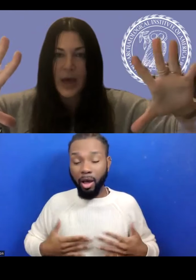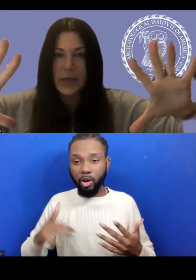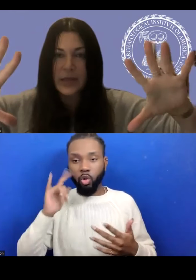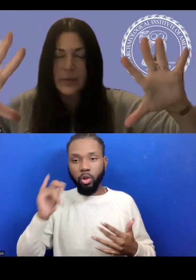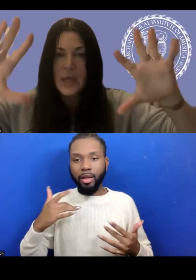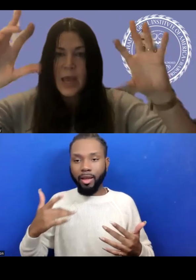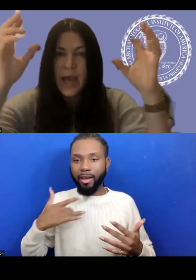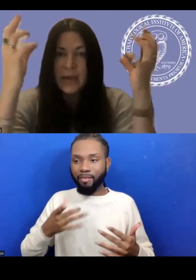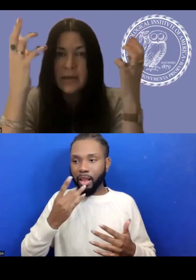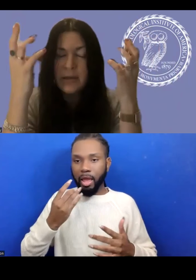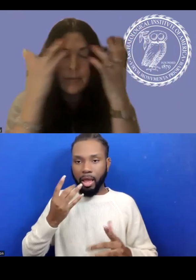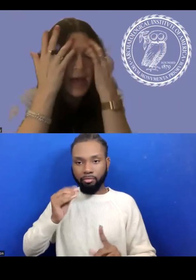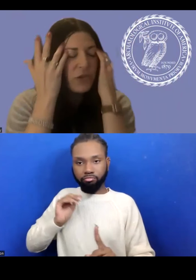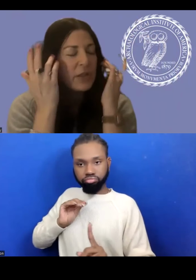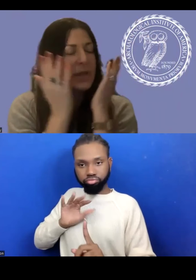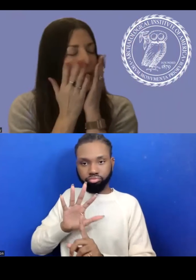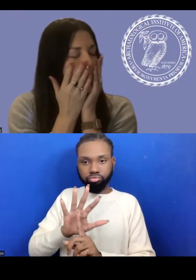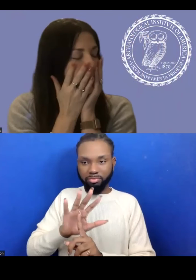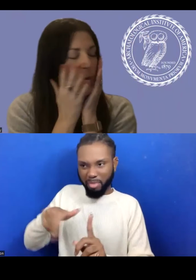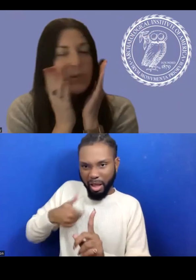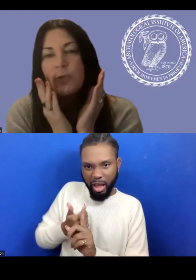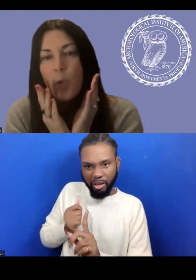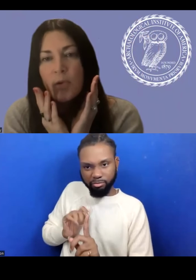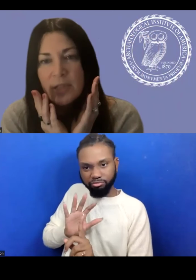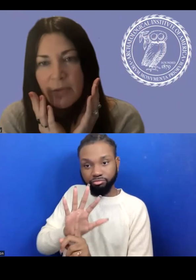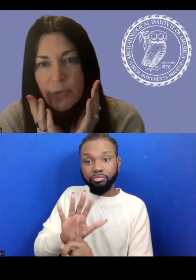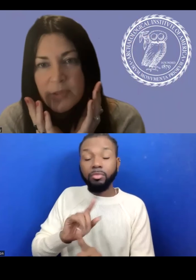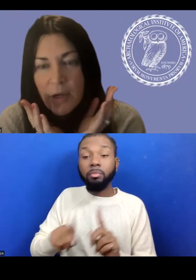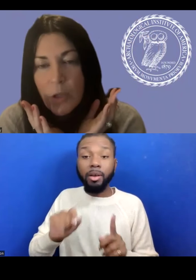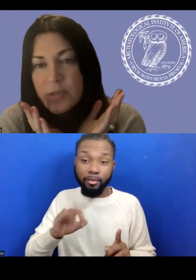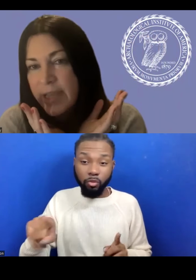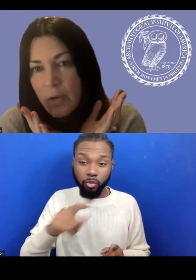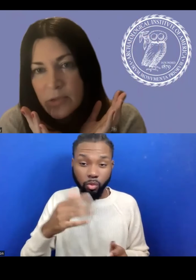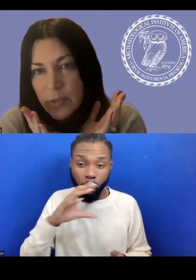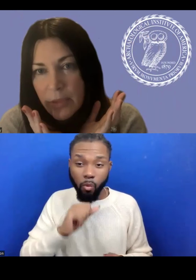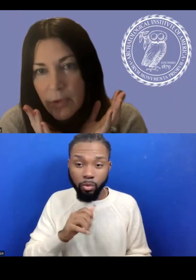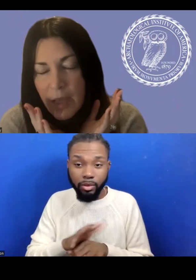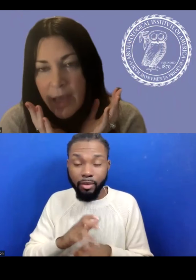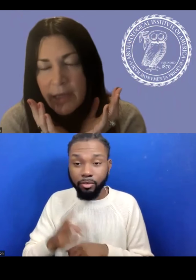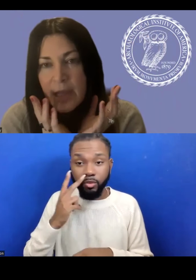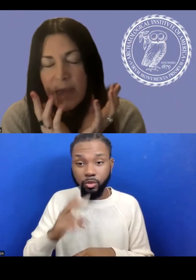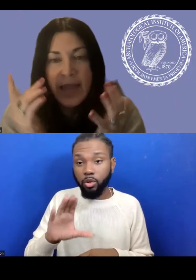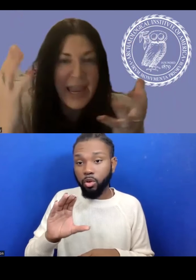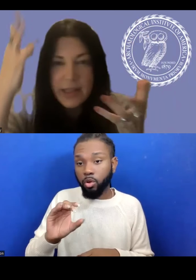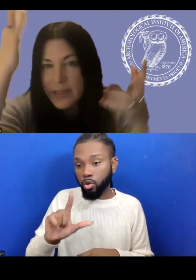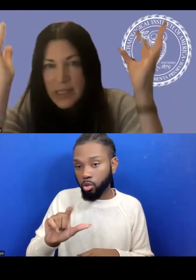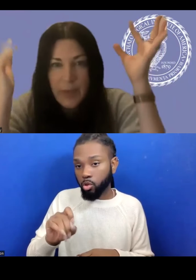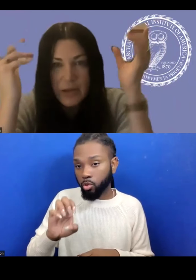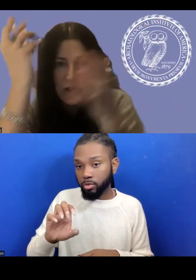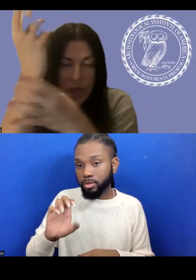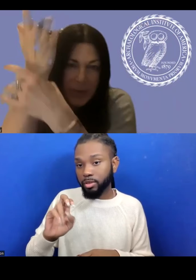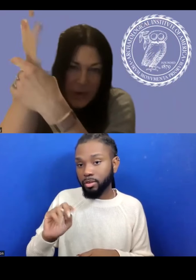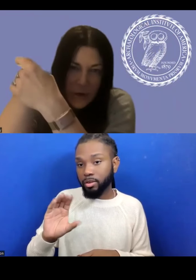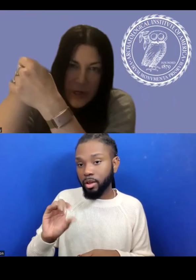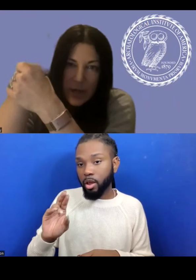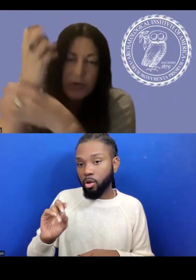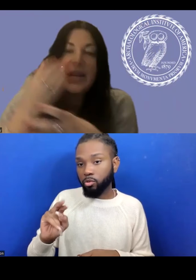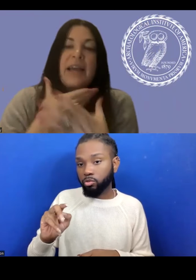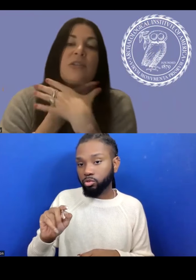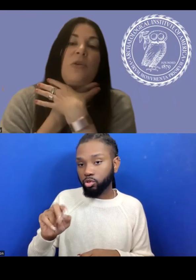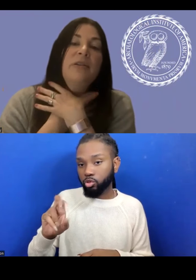shining behind him. And imagine, like, for those of you old enough who saw Close Encounters with the Third Kind, and the aliens come out of the ship and